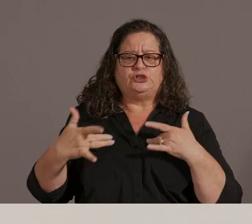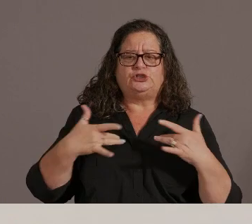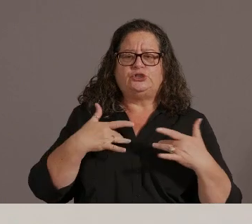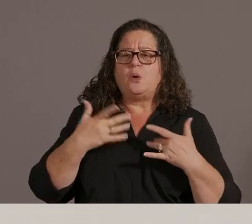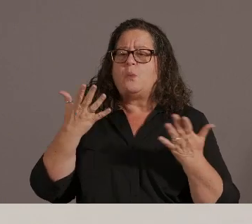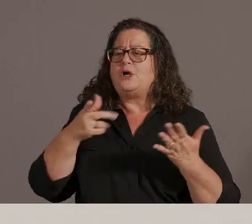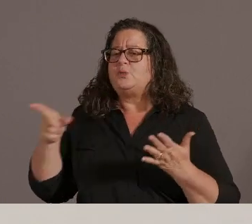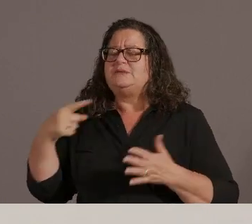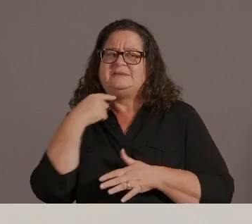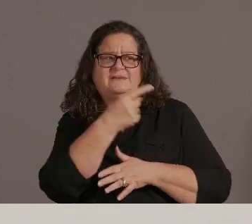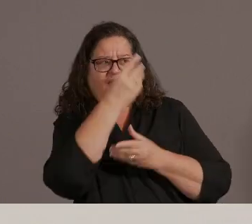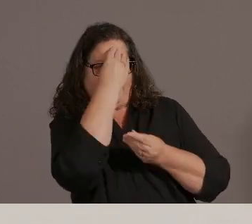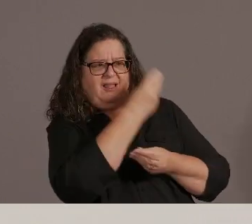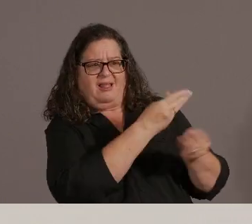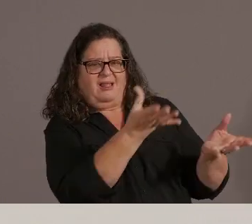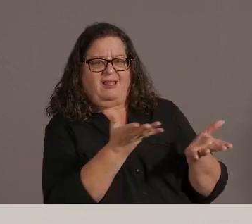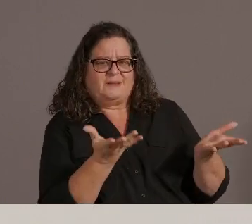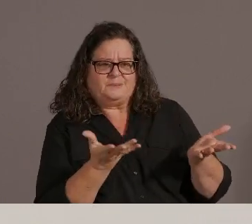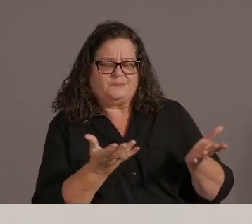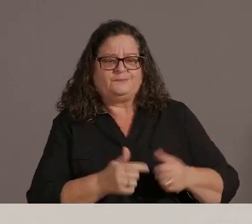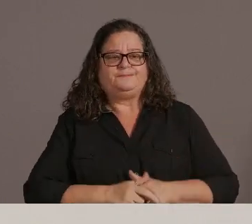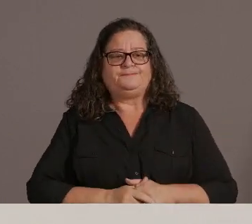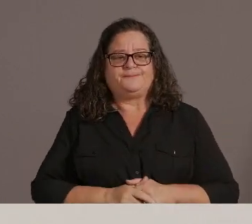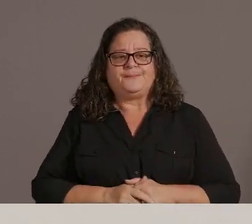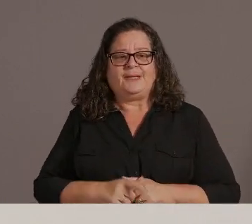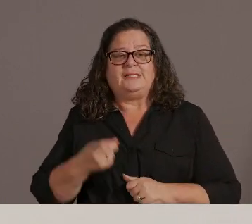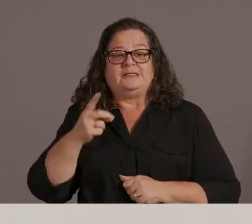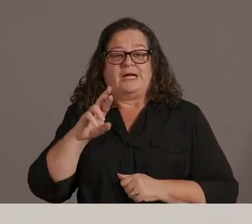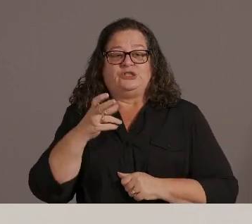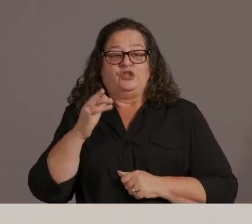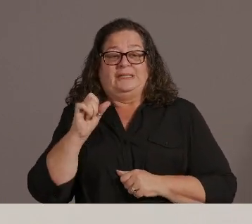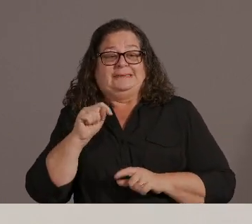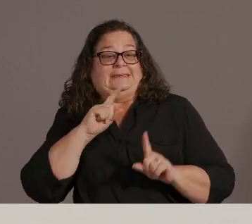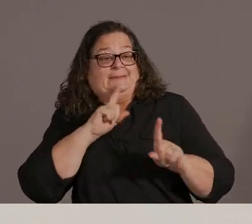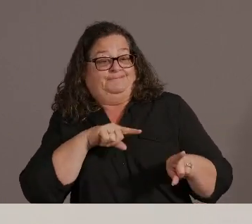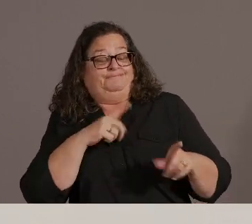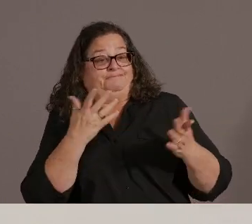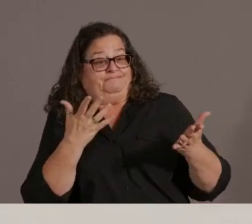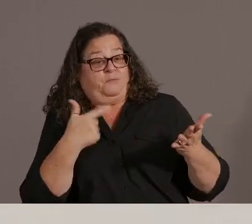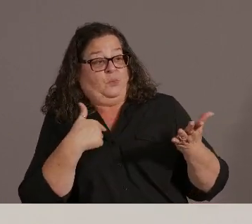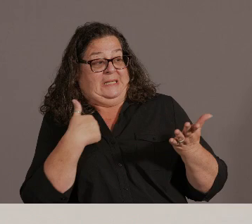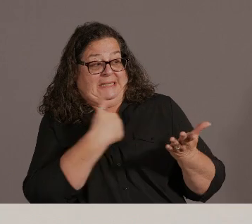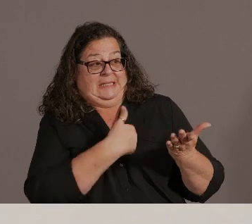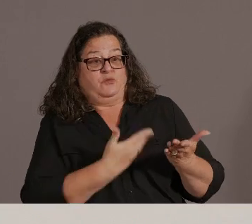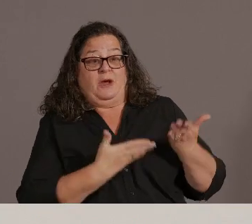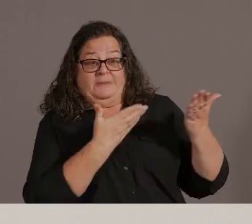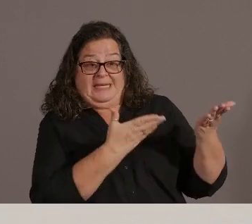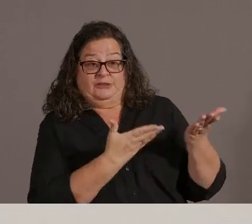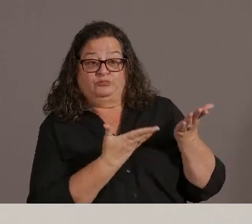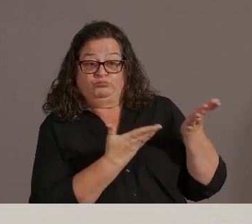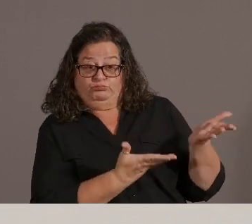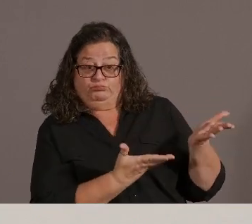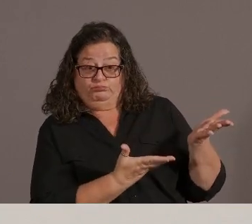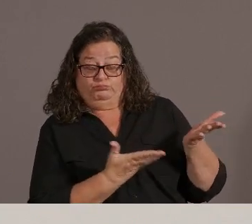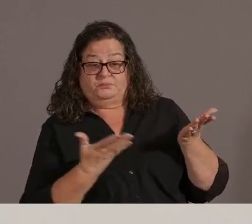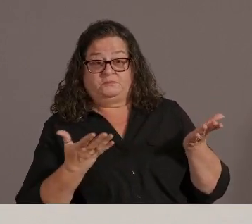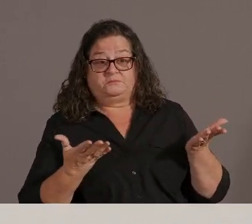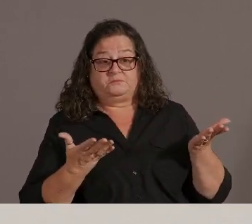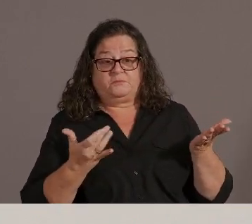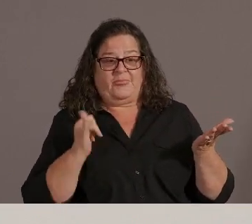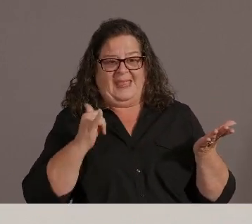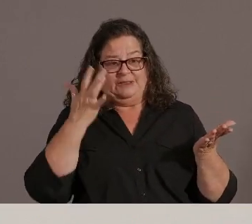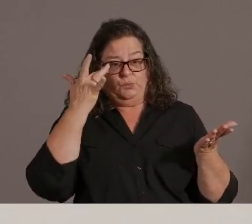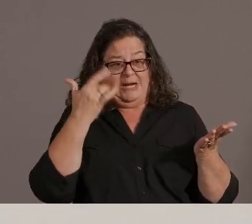now? So what we would recommend is, that's why there's still an option